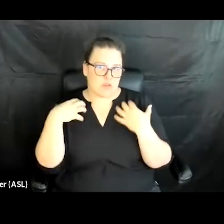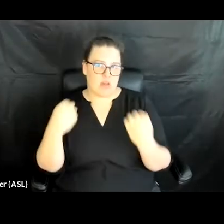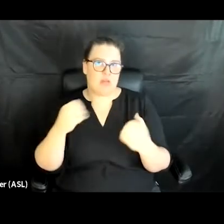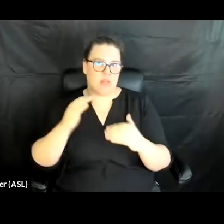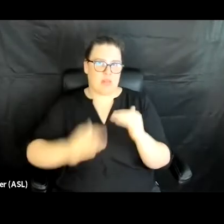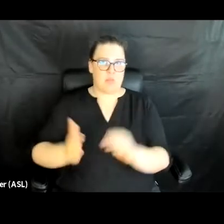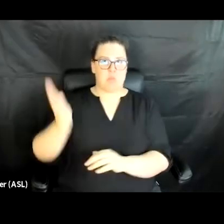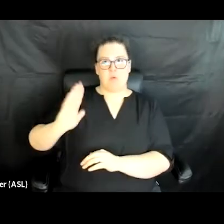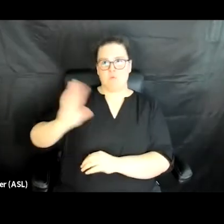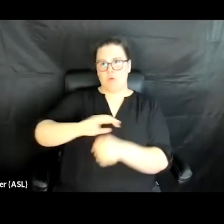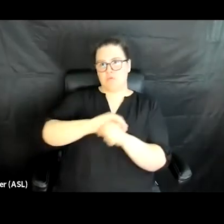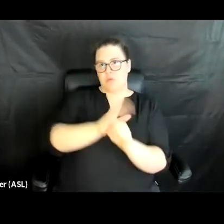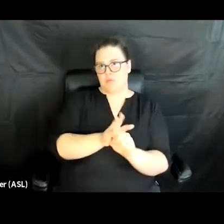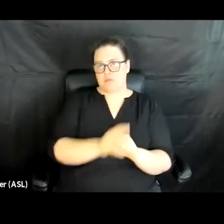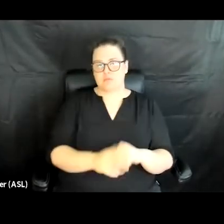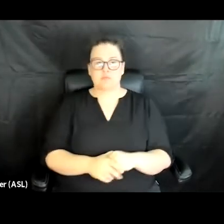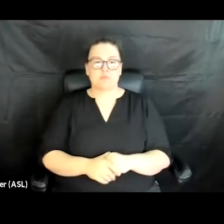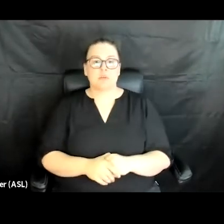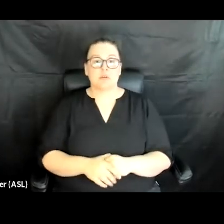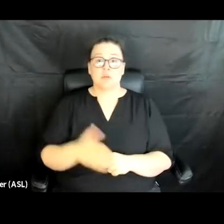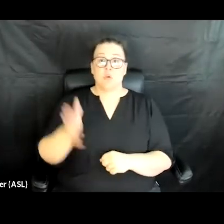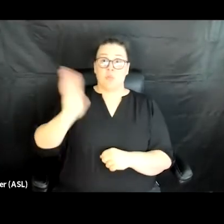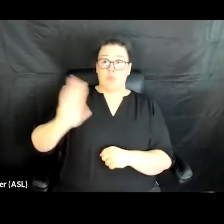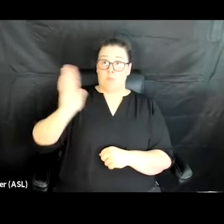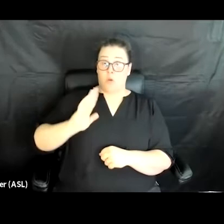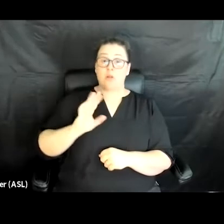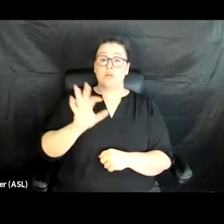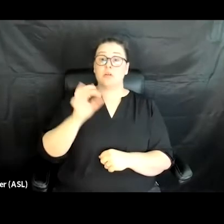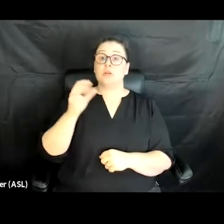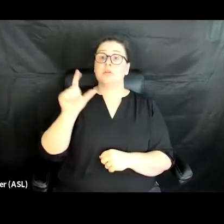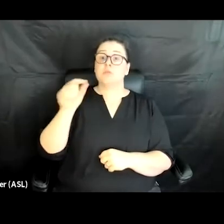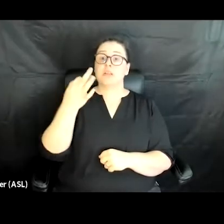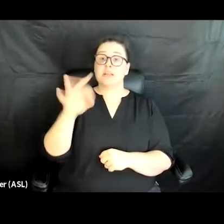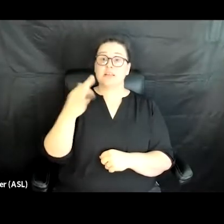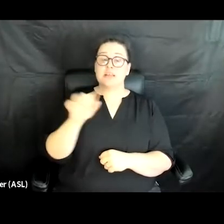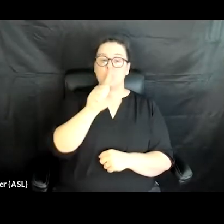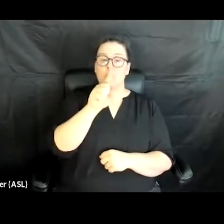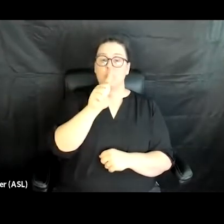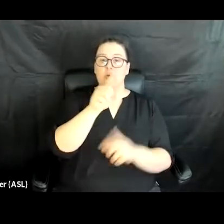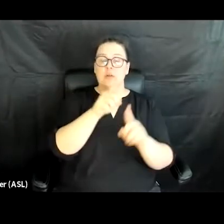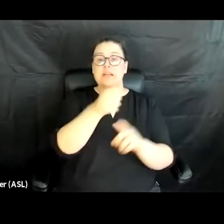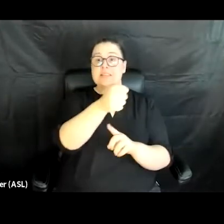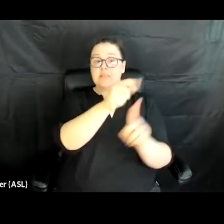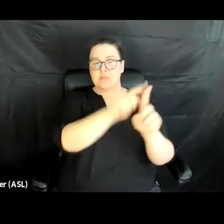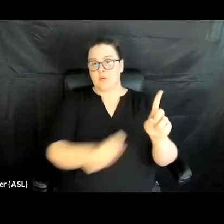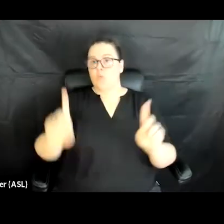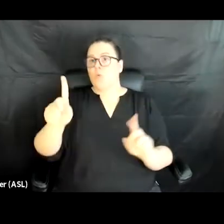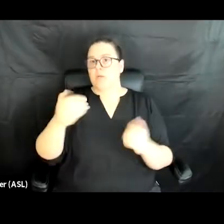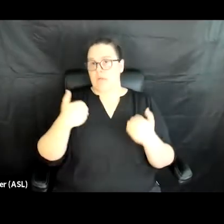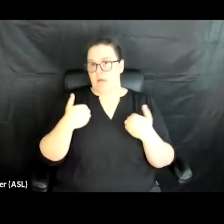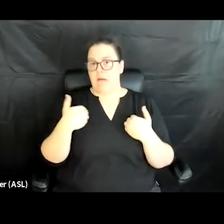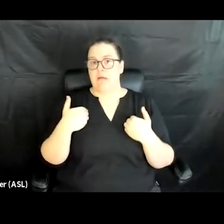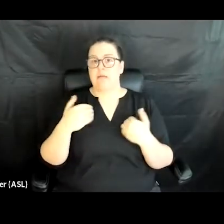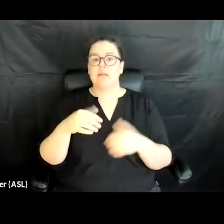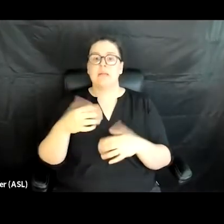2019, before the pandemic started, 1 in 10 adults reported symptoms of anxiety or depressive disorder, and that has increased to